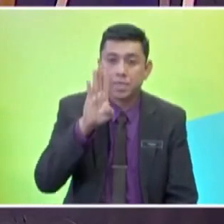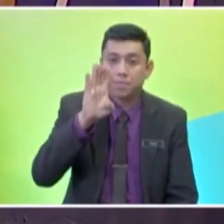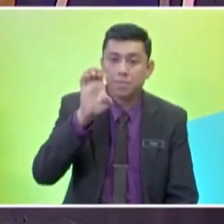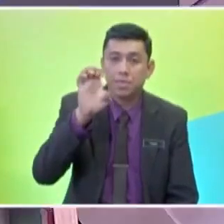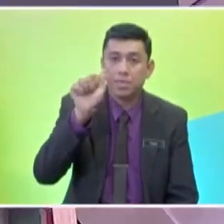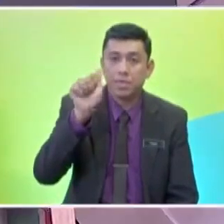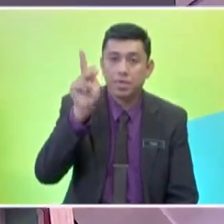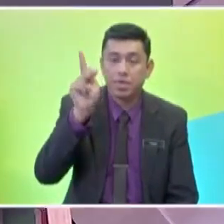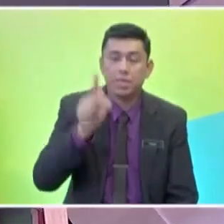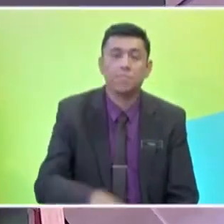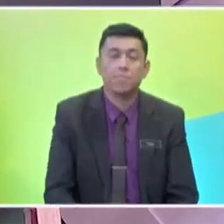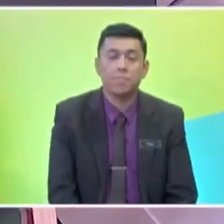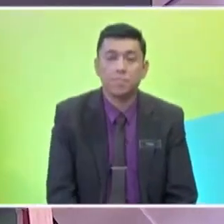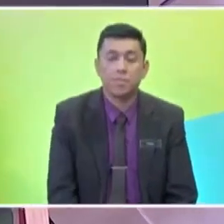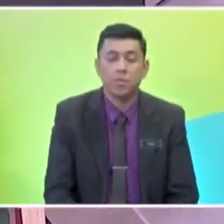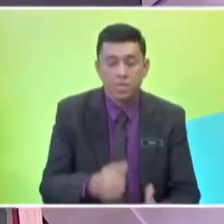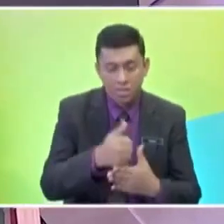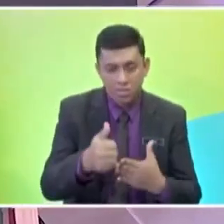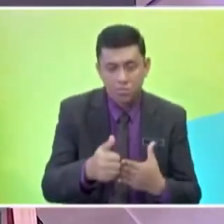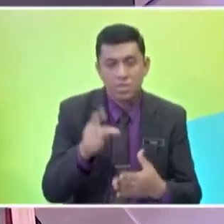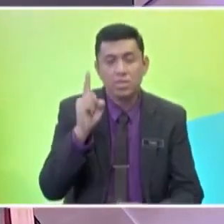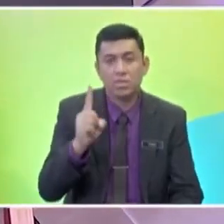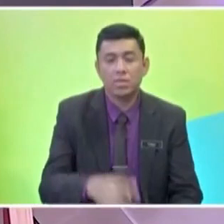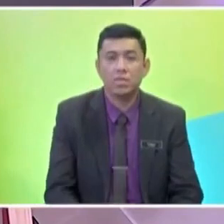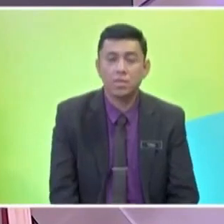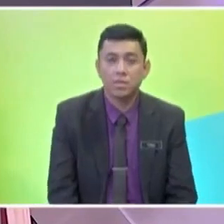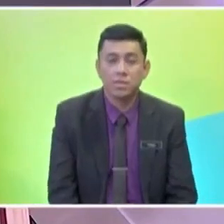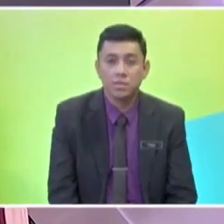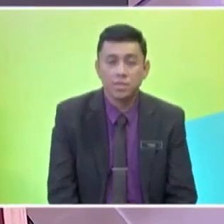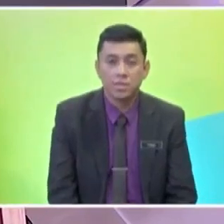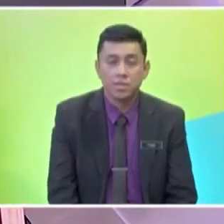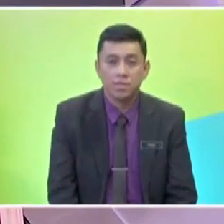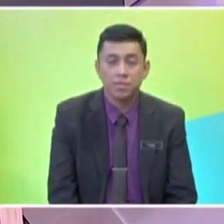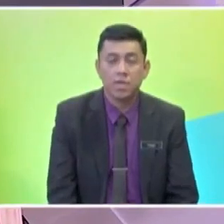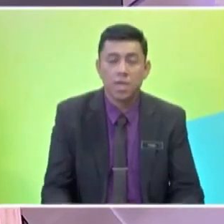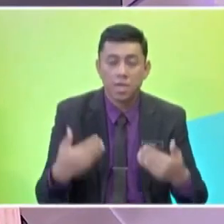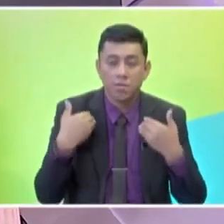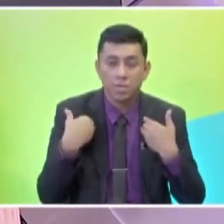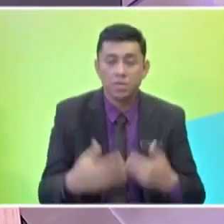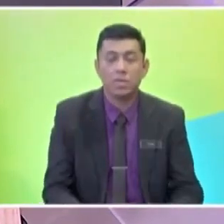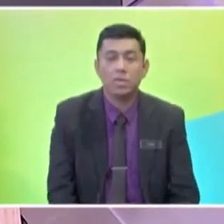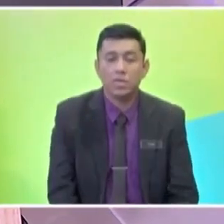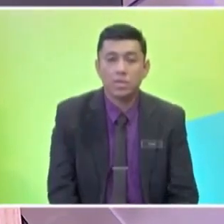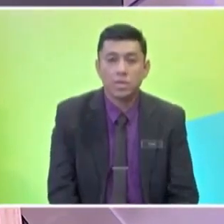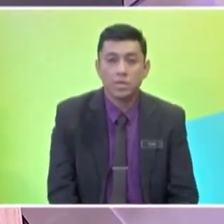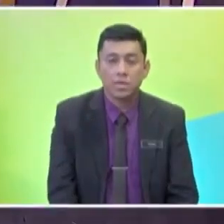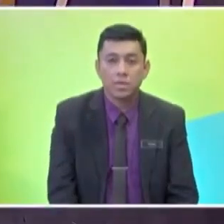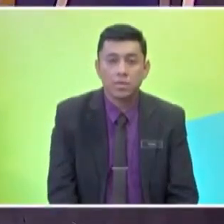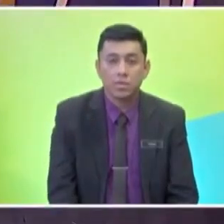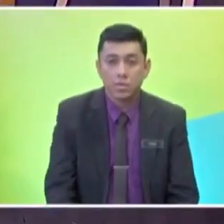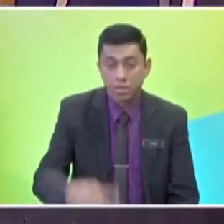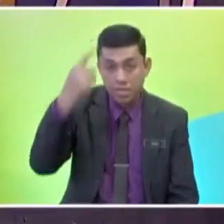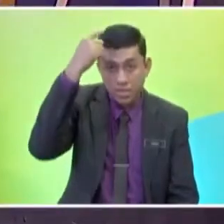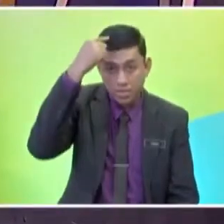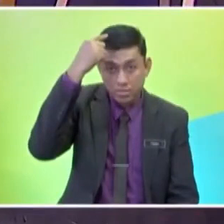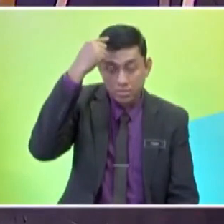Okay. And the last one. And the last one, last but not least, we have the head of the